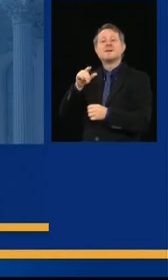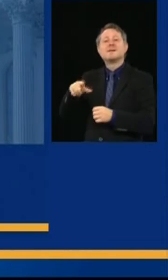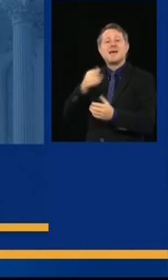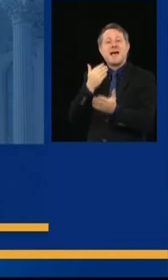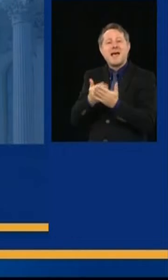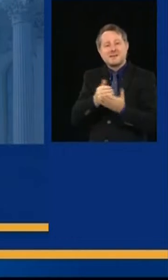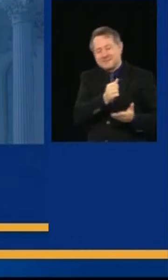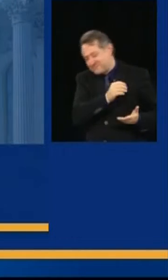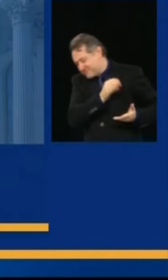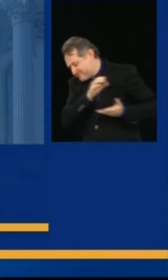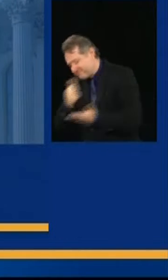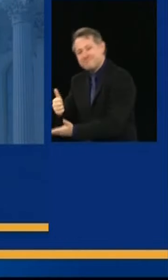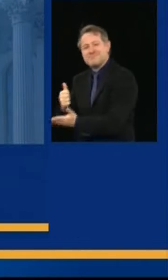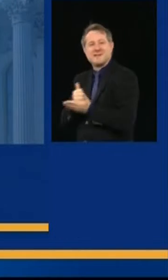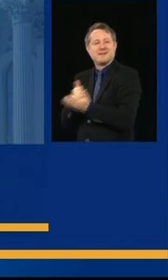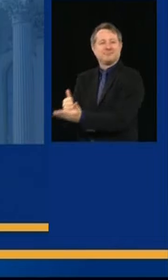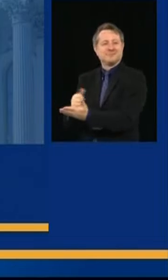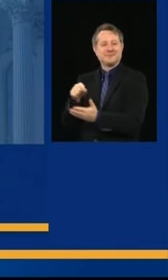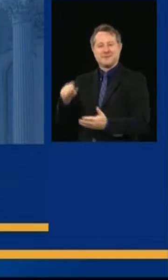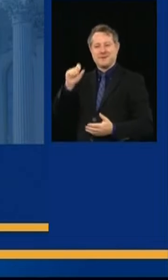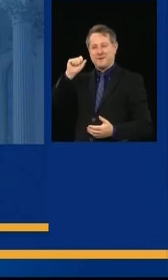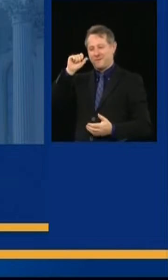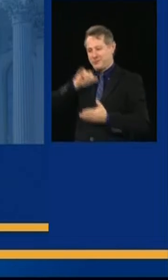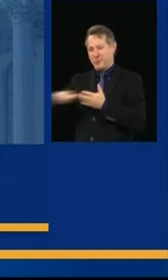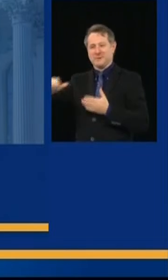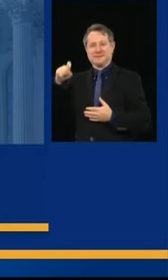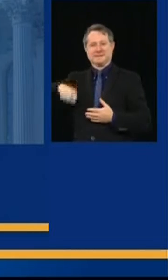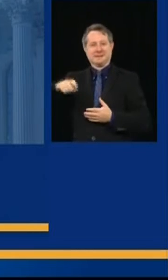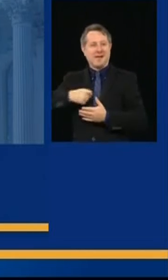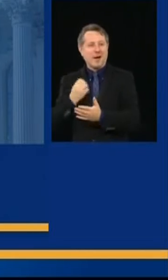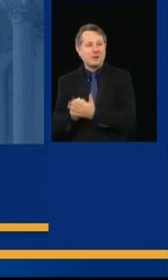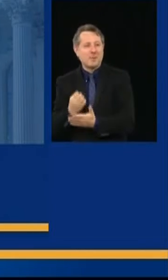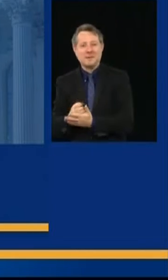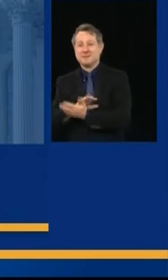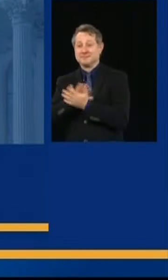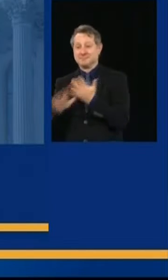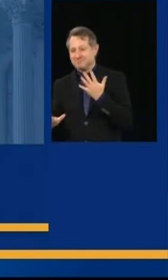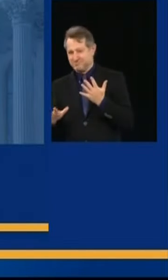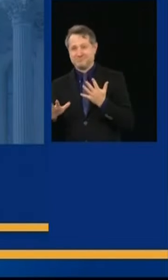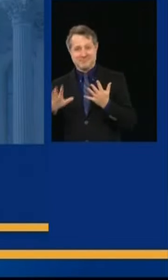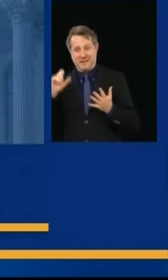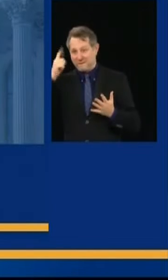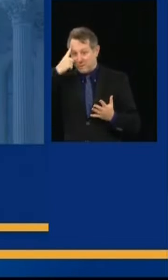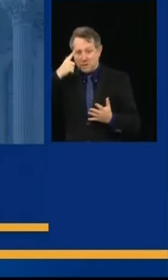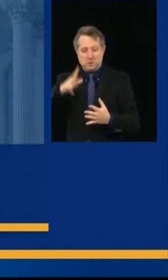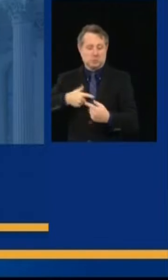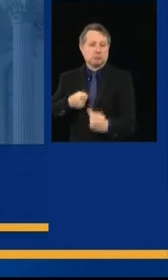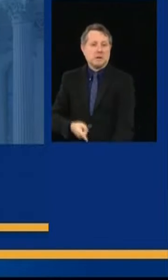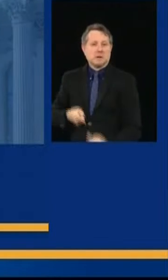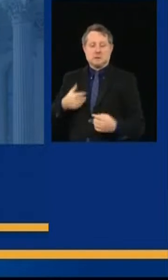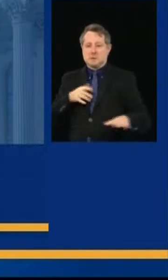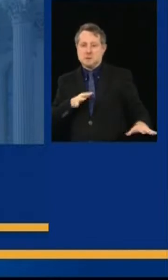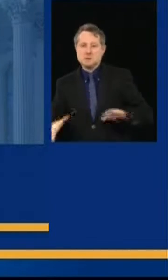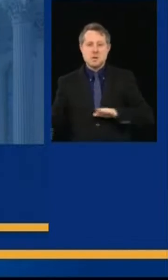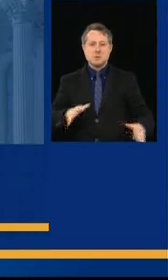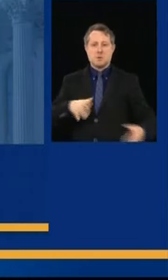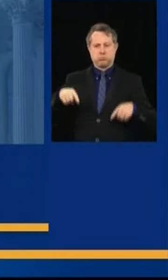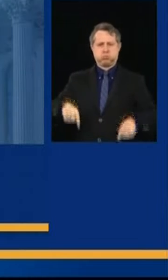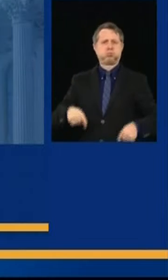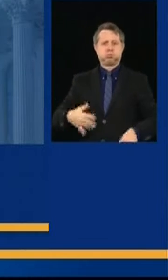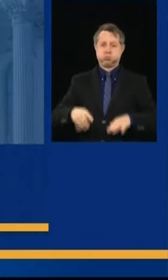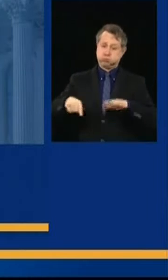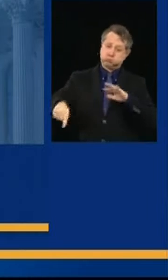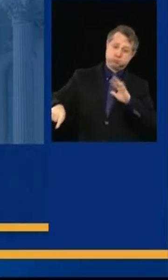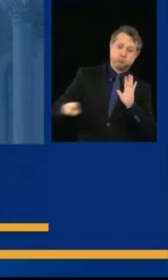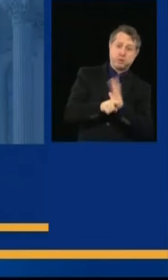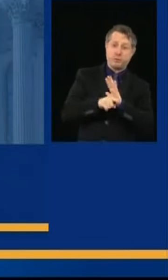a significant funding gap, and states need assistance. New York has about a $61